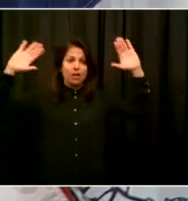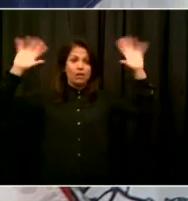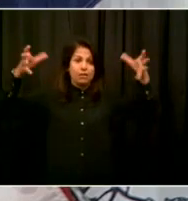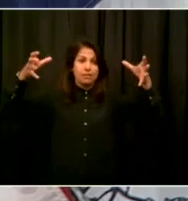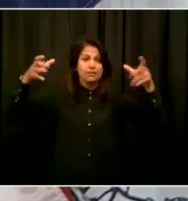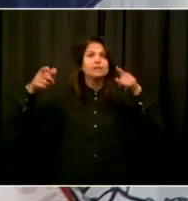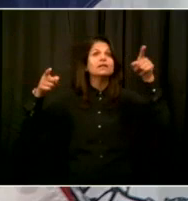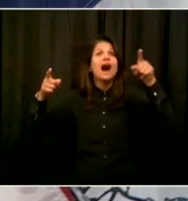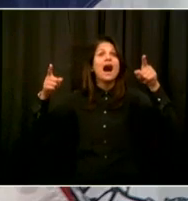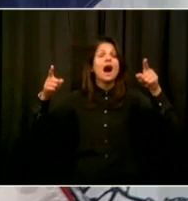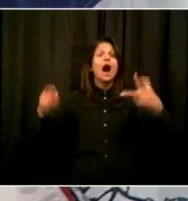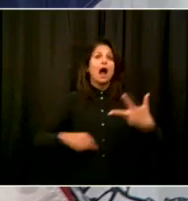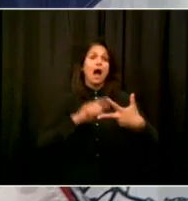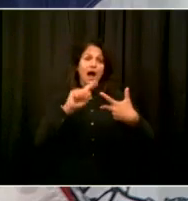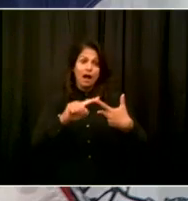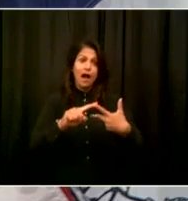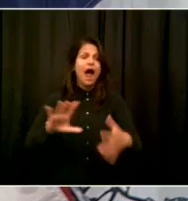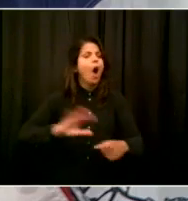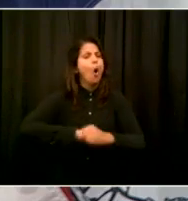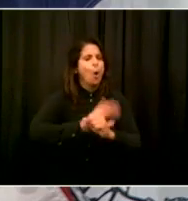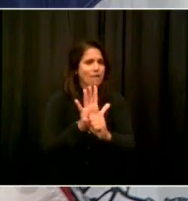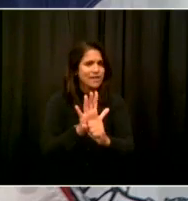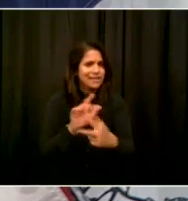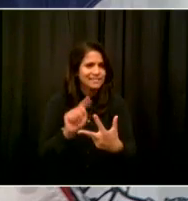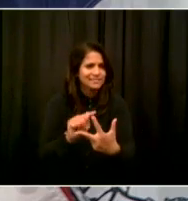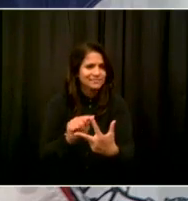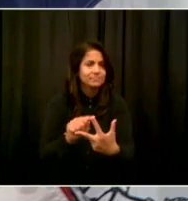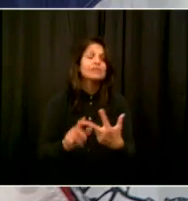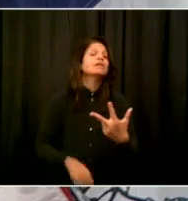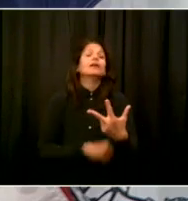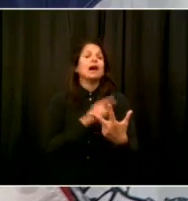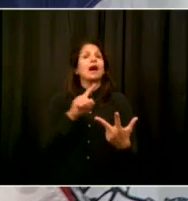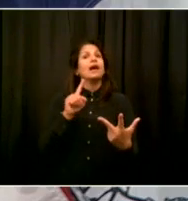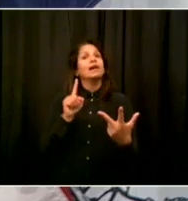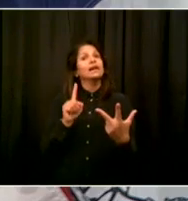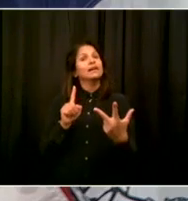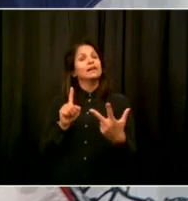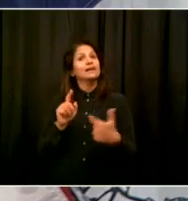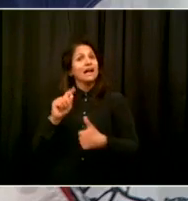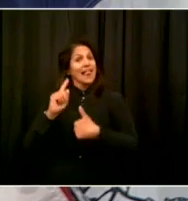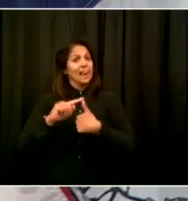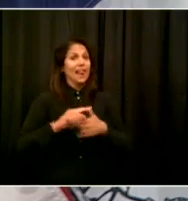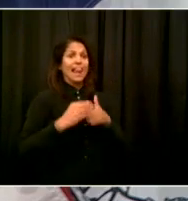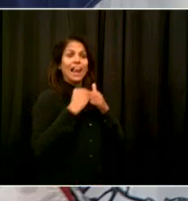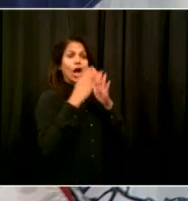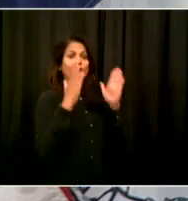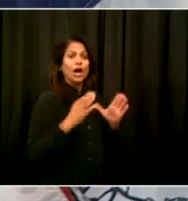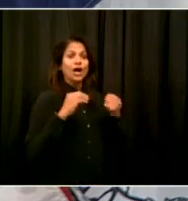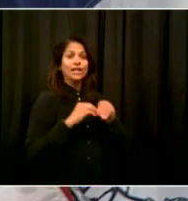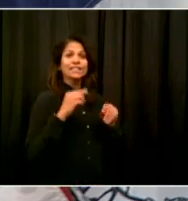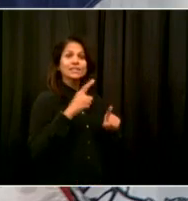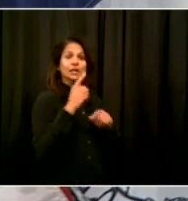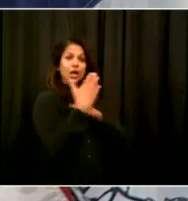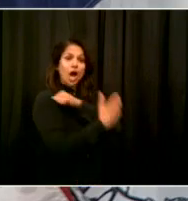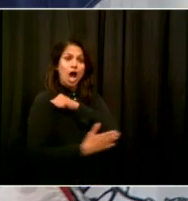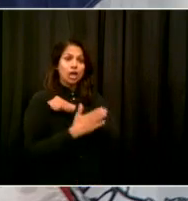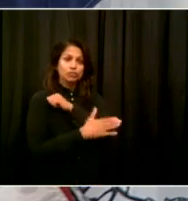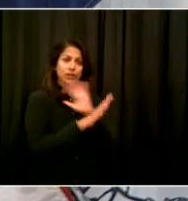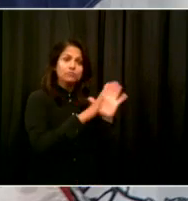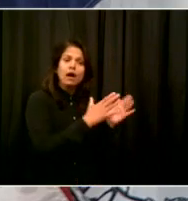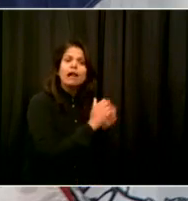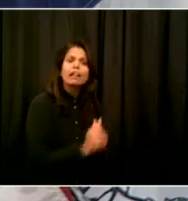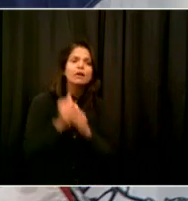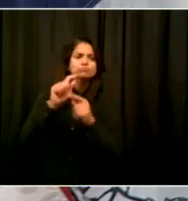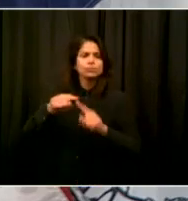in. That's one. Two, a vaccine we can trust. That's going to be crucial. A vaccine that when it is